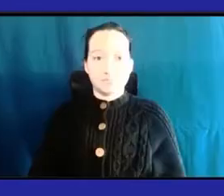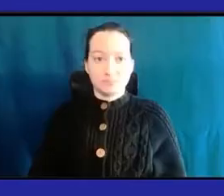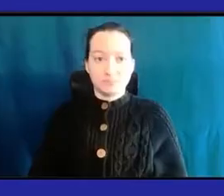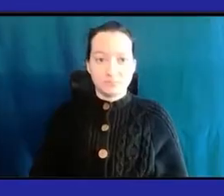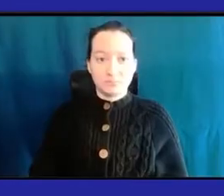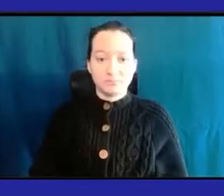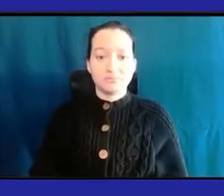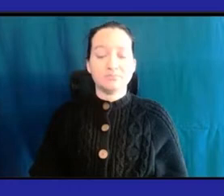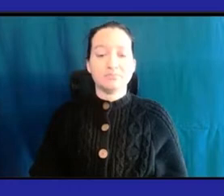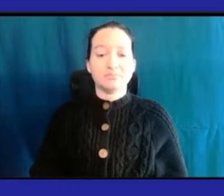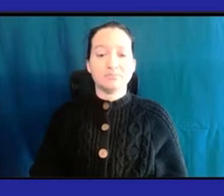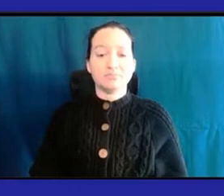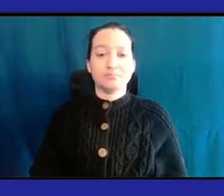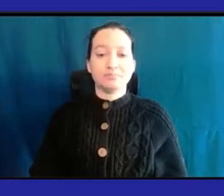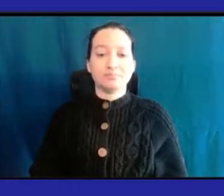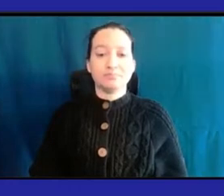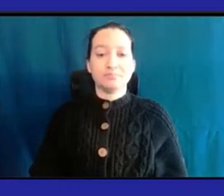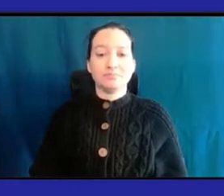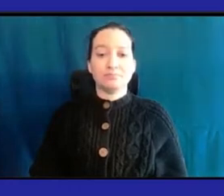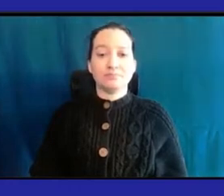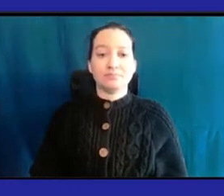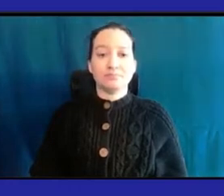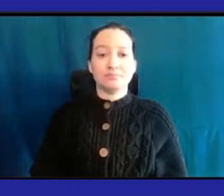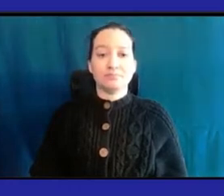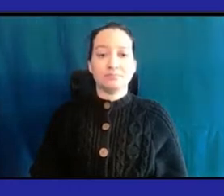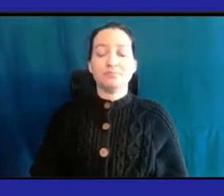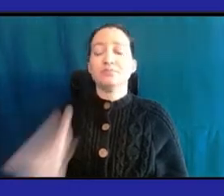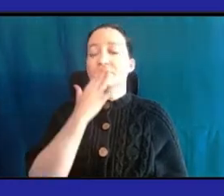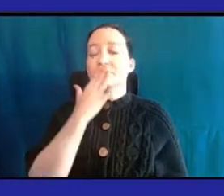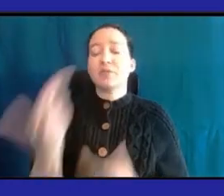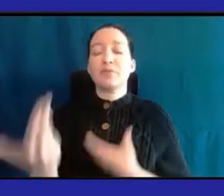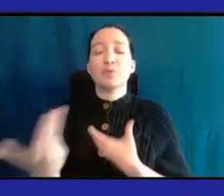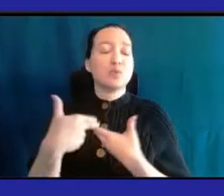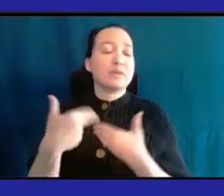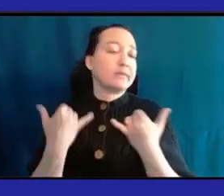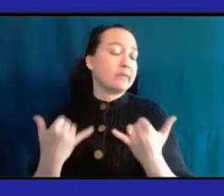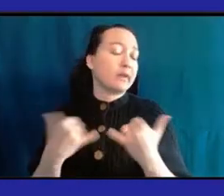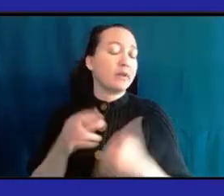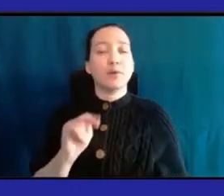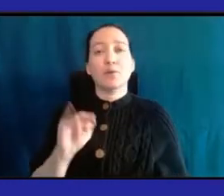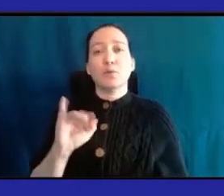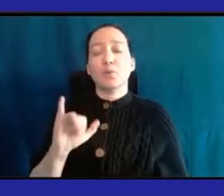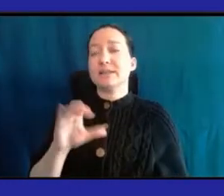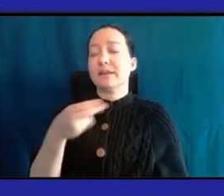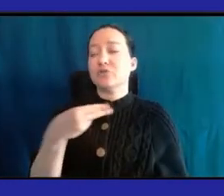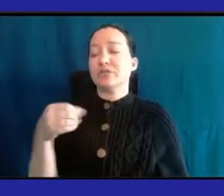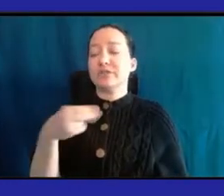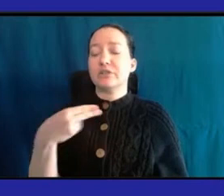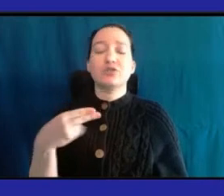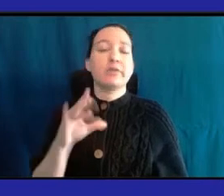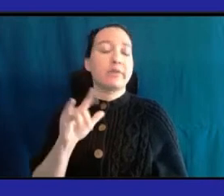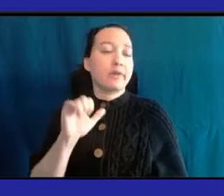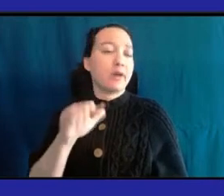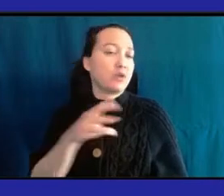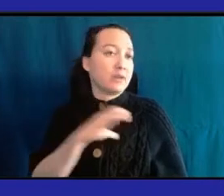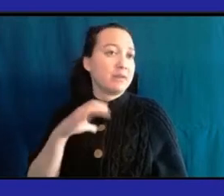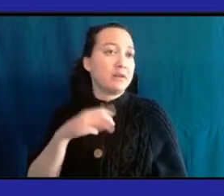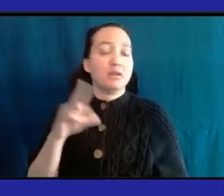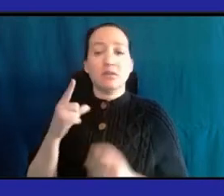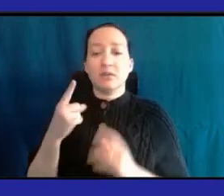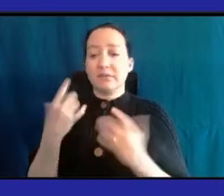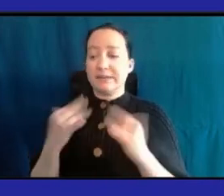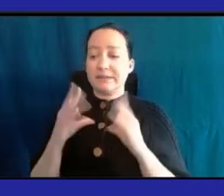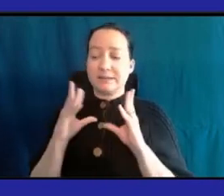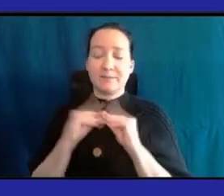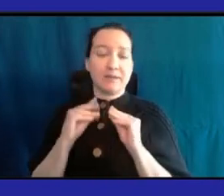So welcome and thank you, Joe. Thank you for joining us today for the meeting of the New York City Health and Hospitals Capital Committee. Today's meeting is officially called to